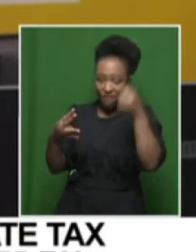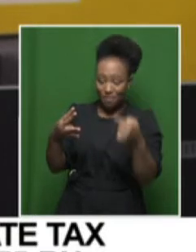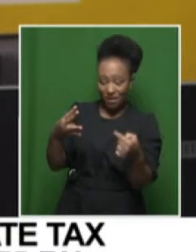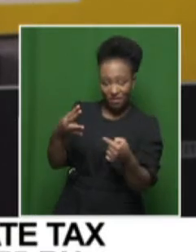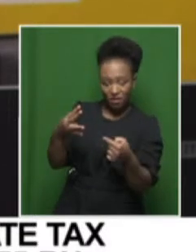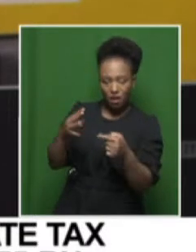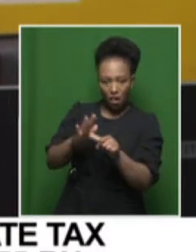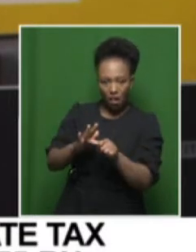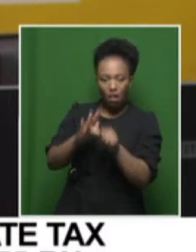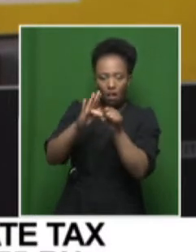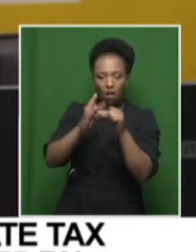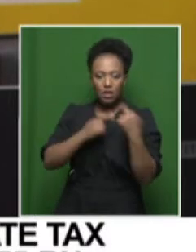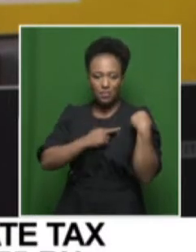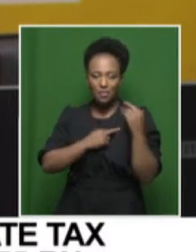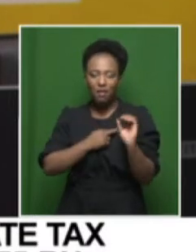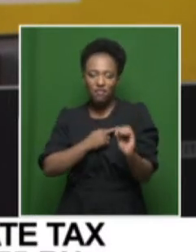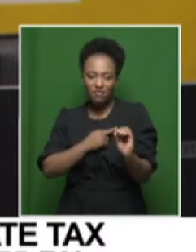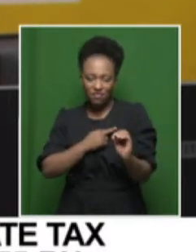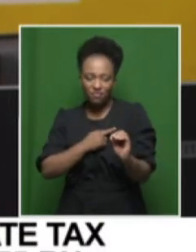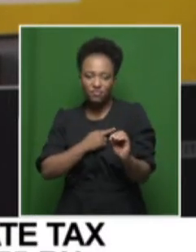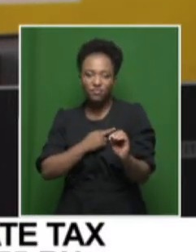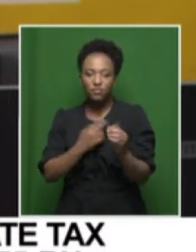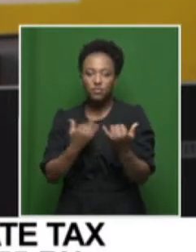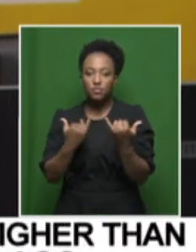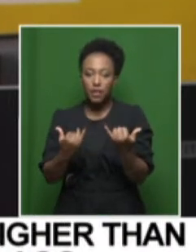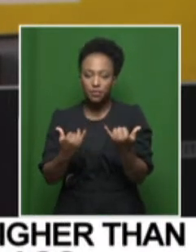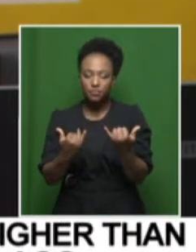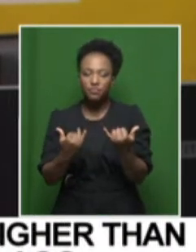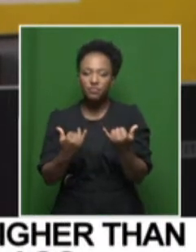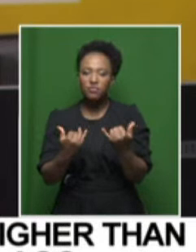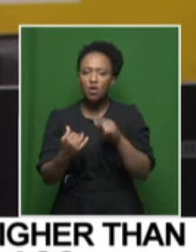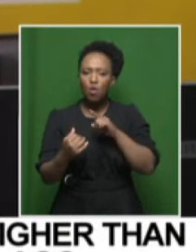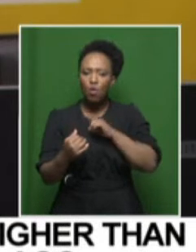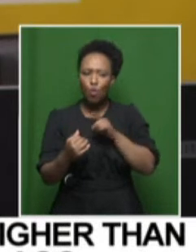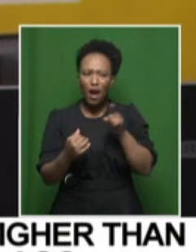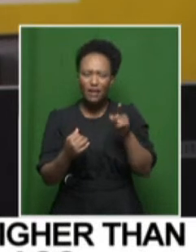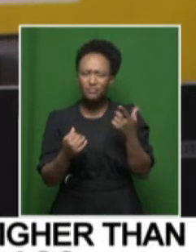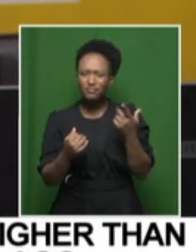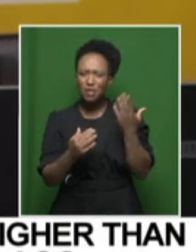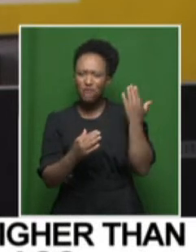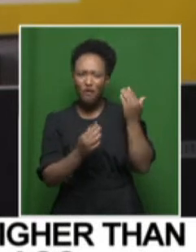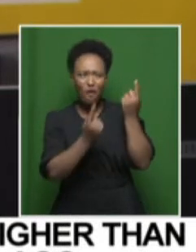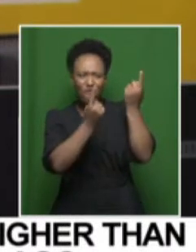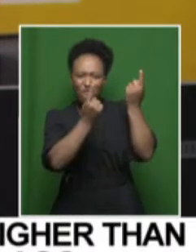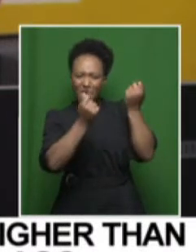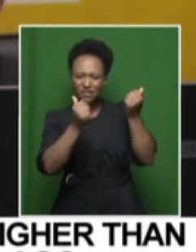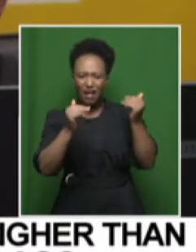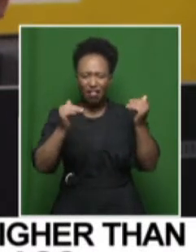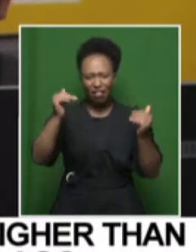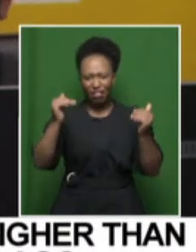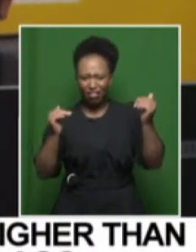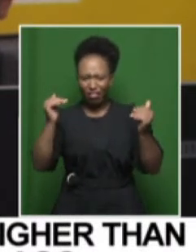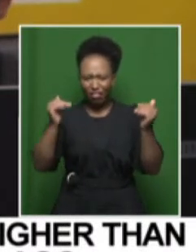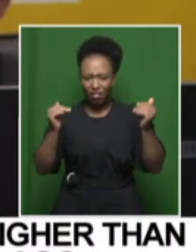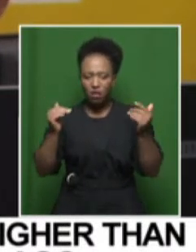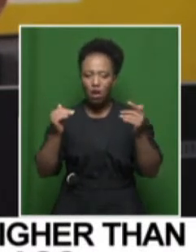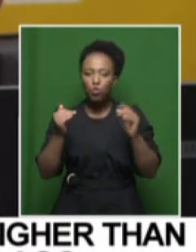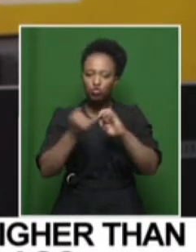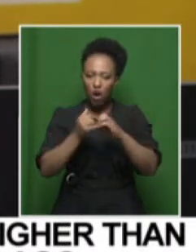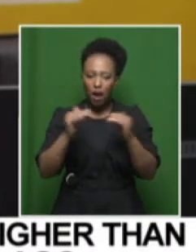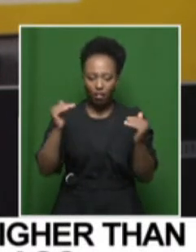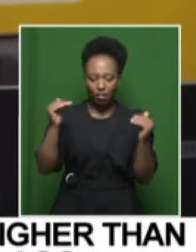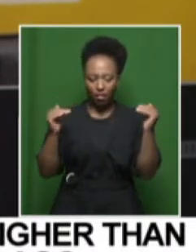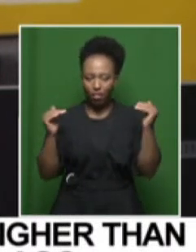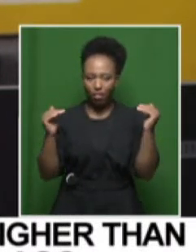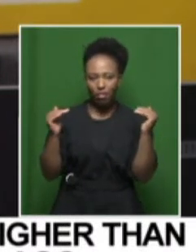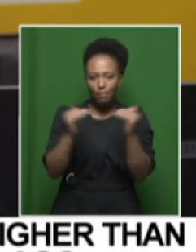We're also on course to close key fiscal imbalances and restore the health of our public